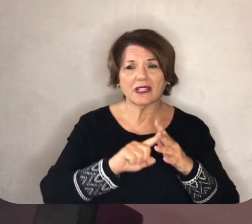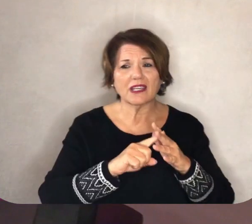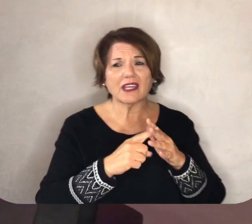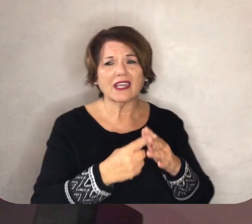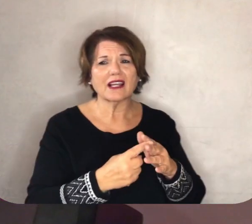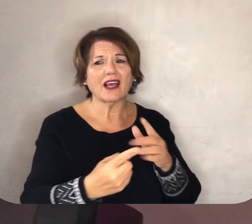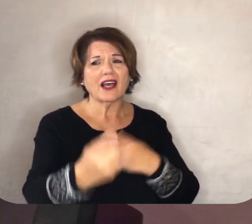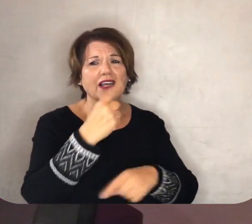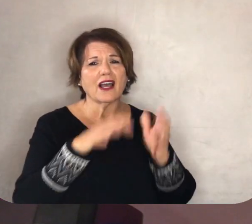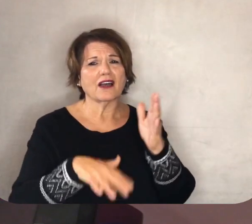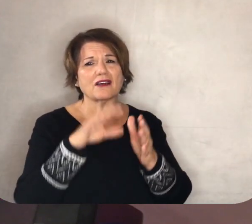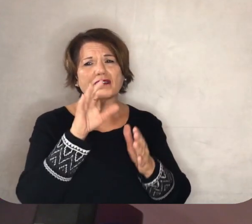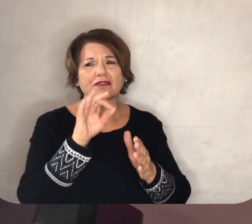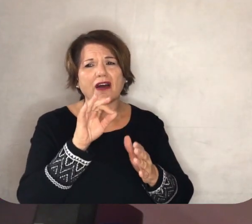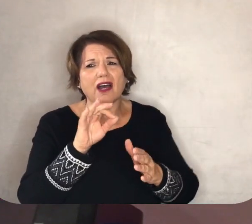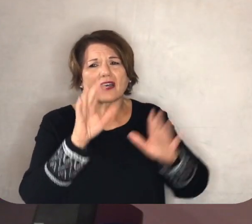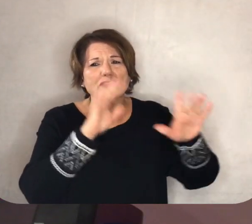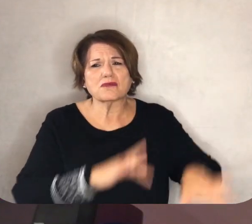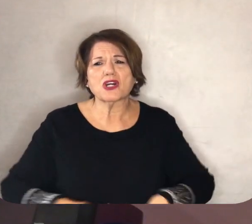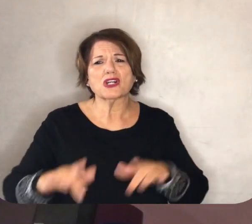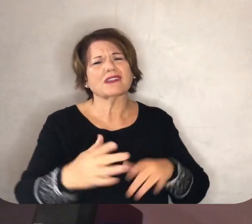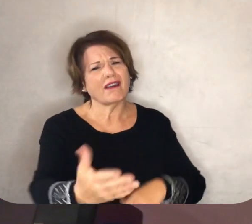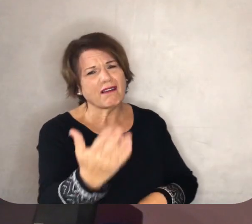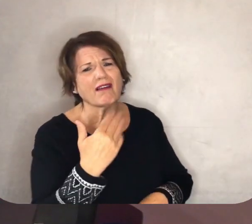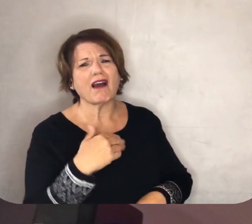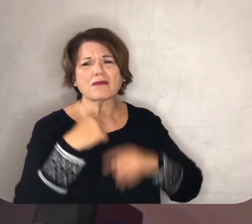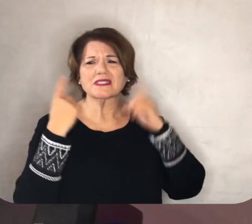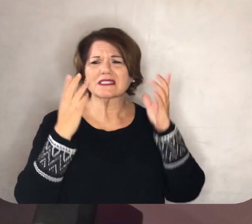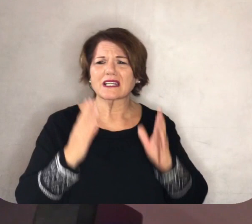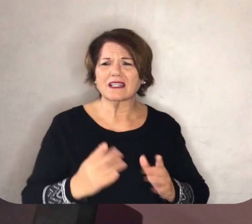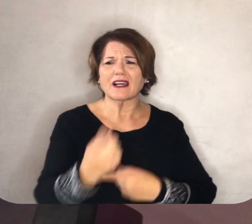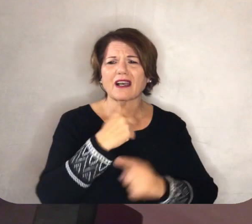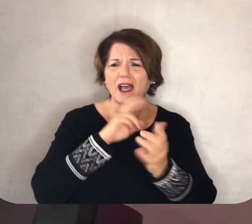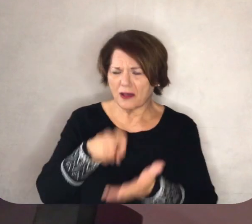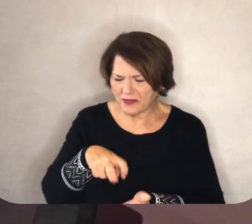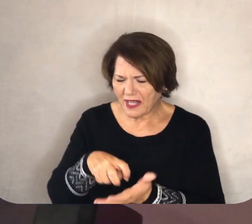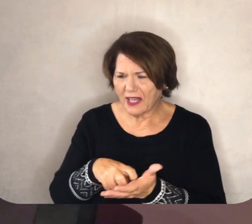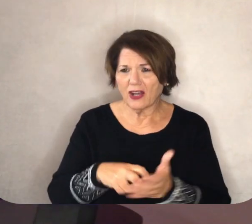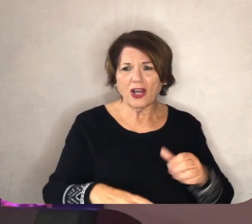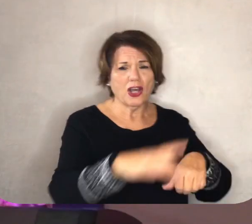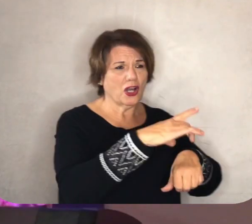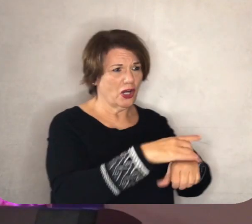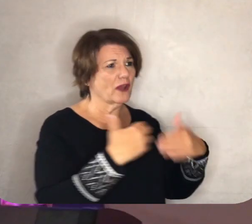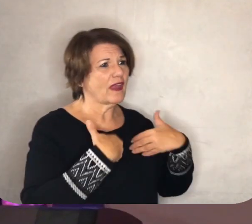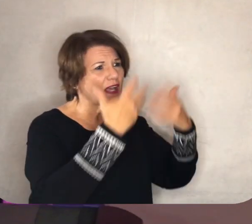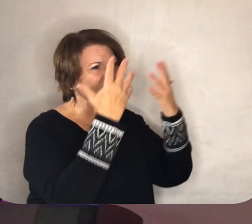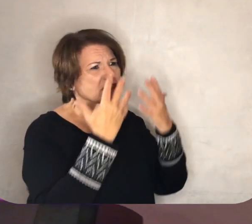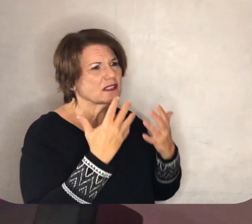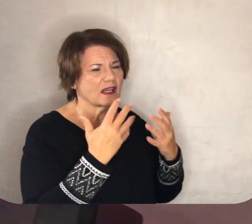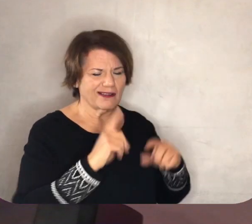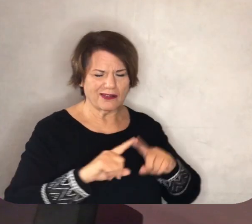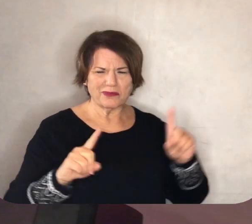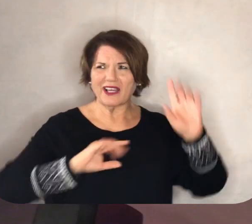Come find your mercy, oh sinner, come near. Earth has no sorrow